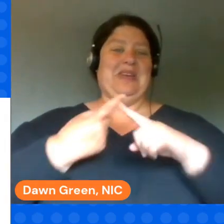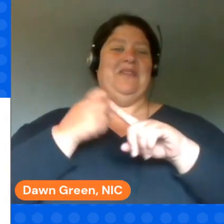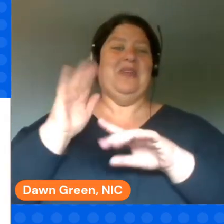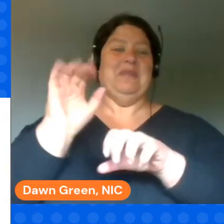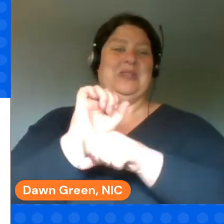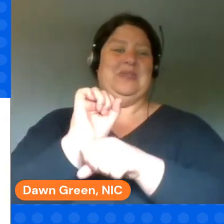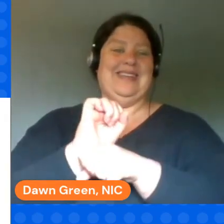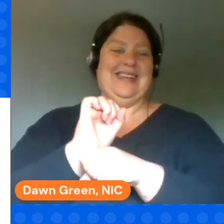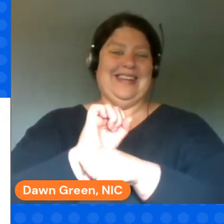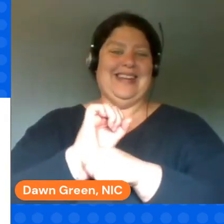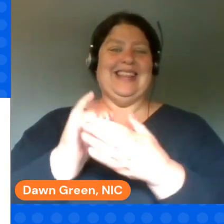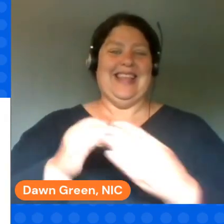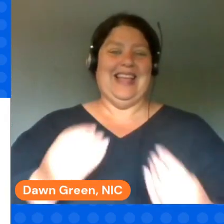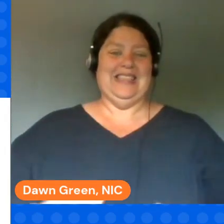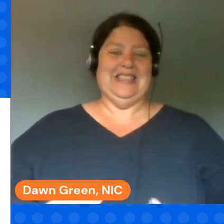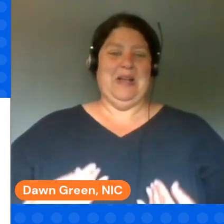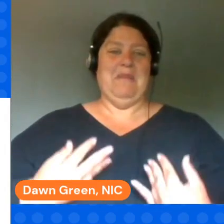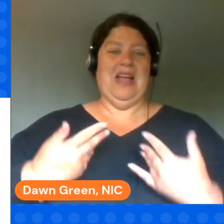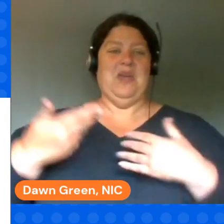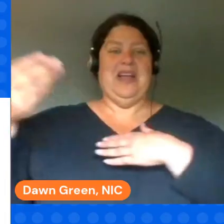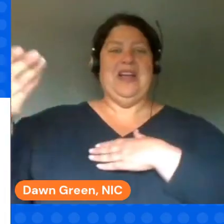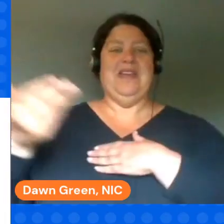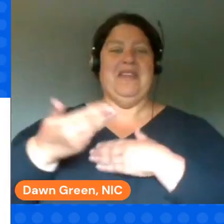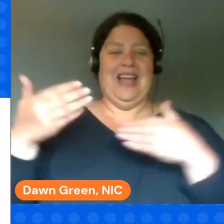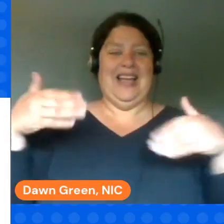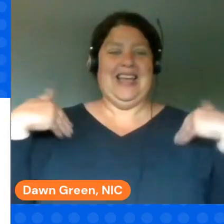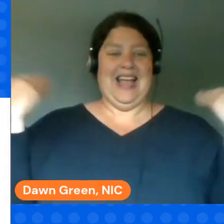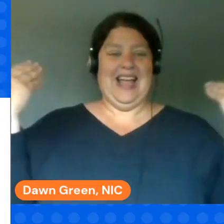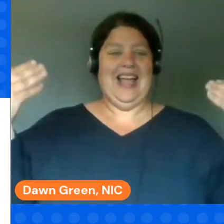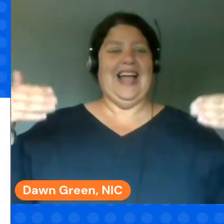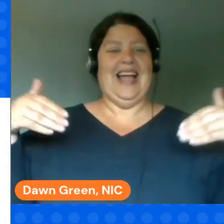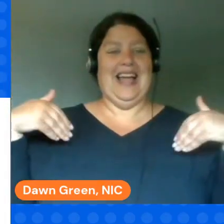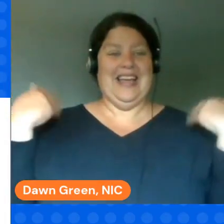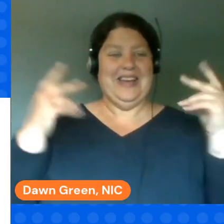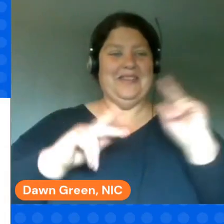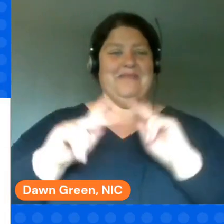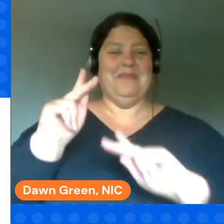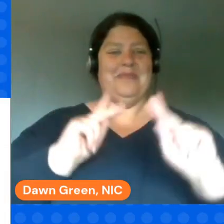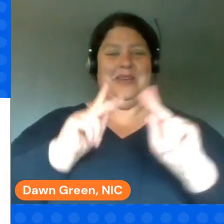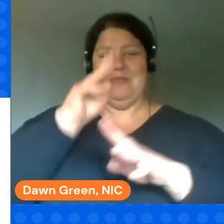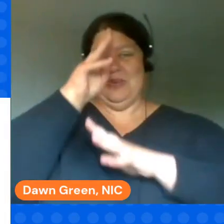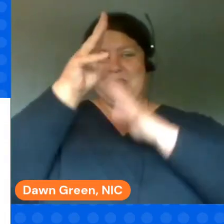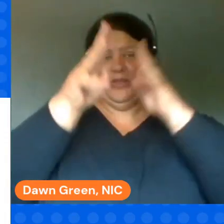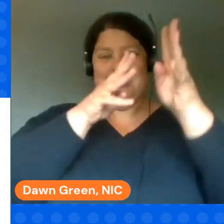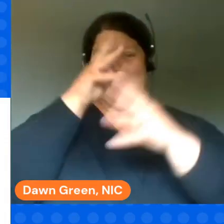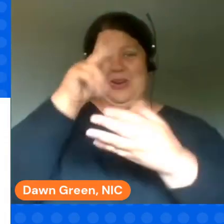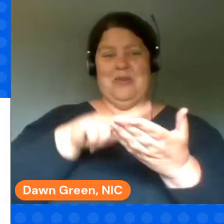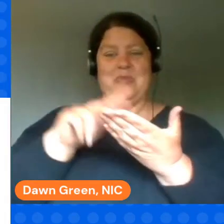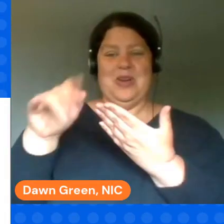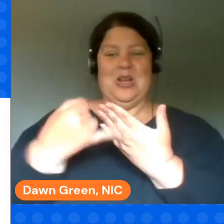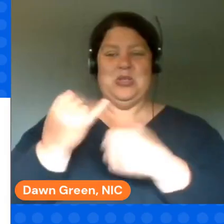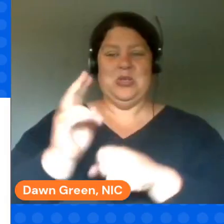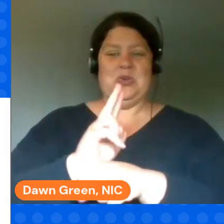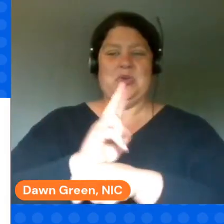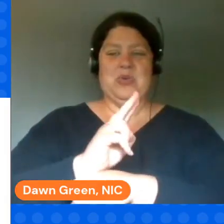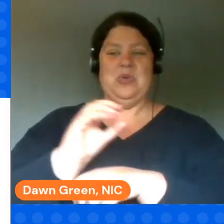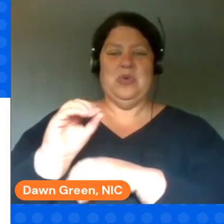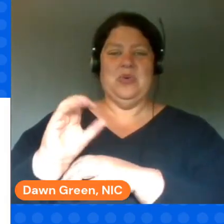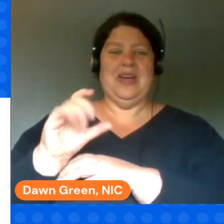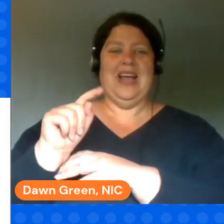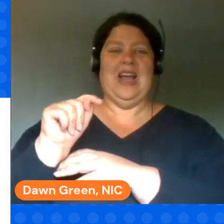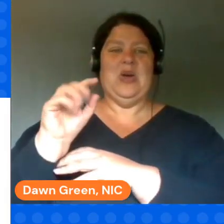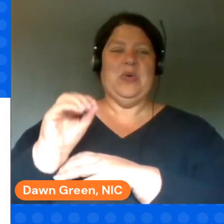and that inspired us to invite young people to create projects using OctoStudio and